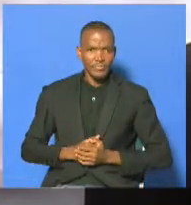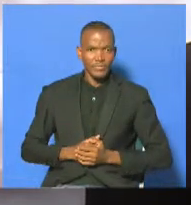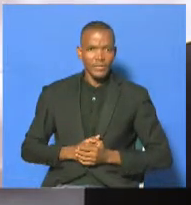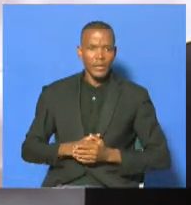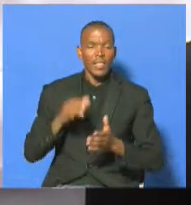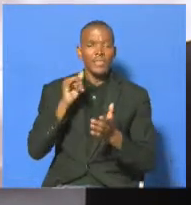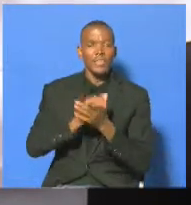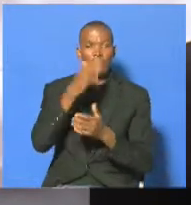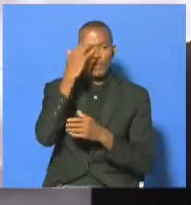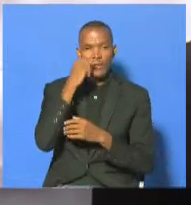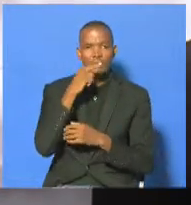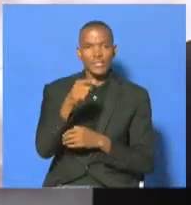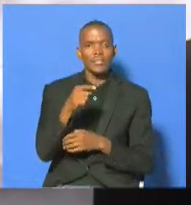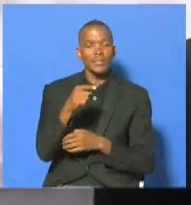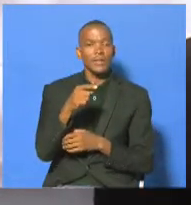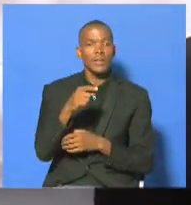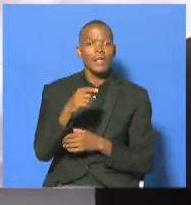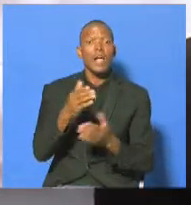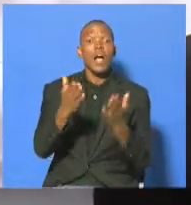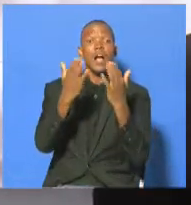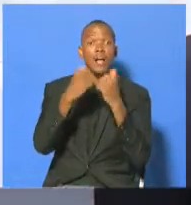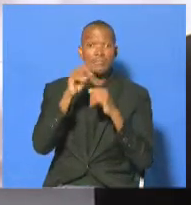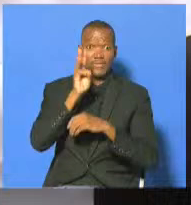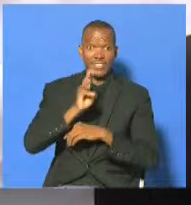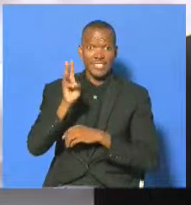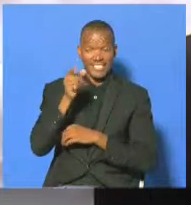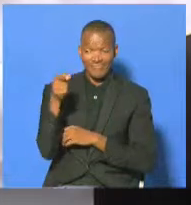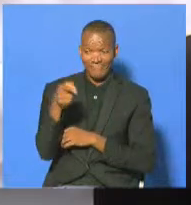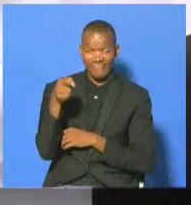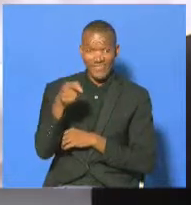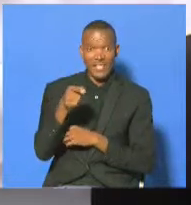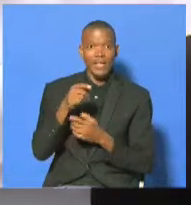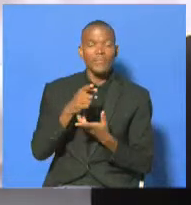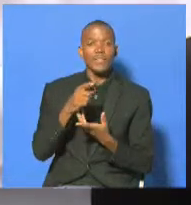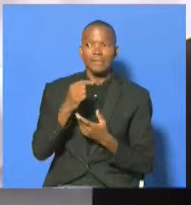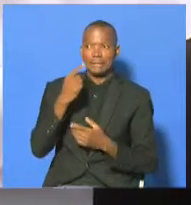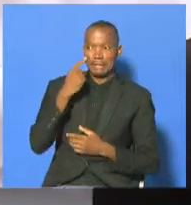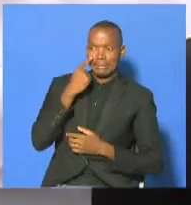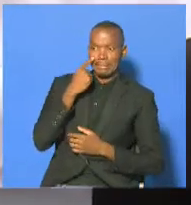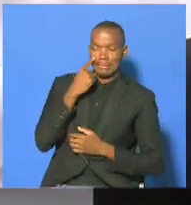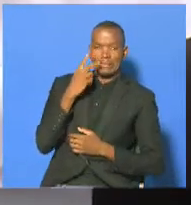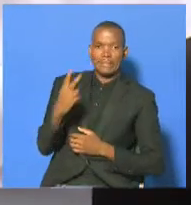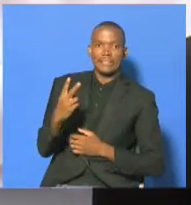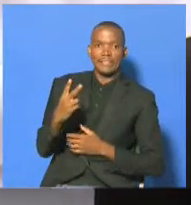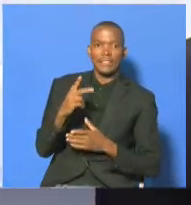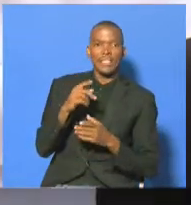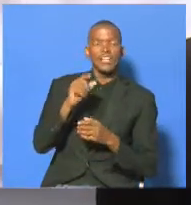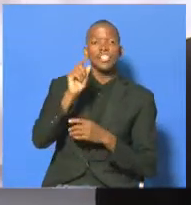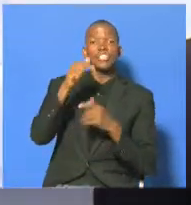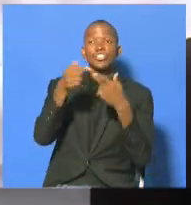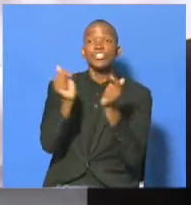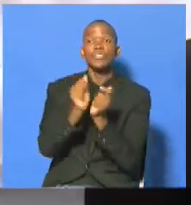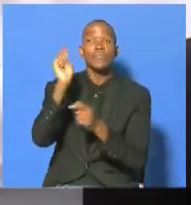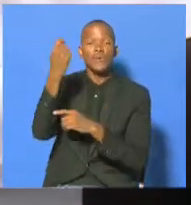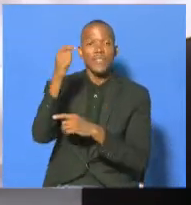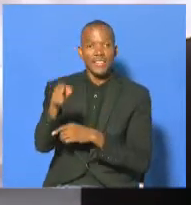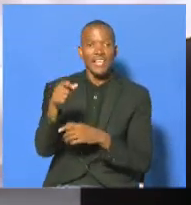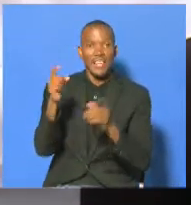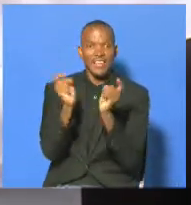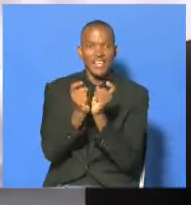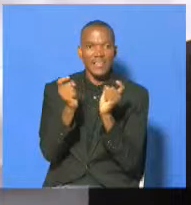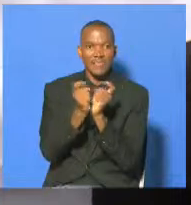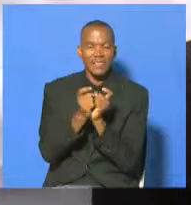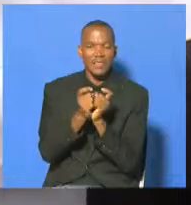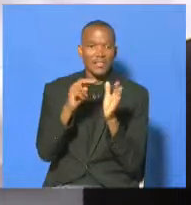That's why I confidently say, come on Saturday, be a witness. Whichever team that wins the game,